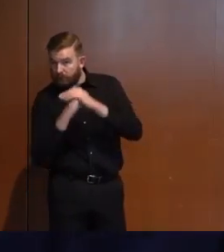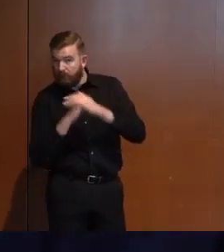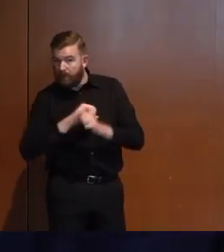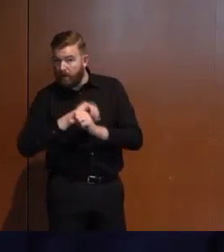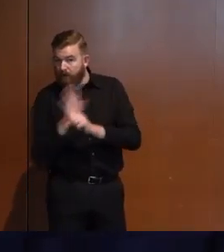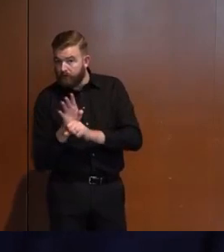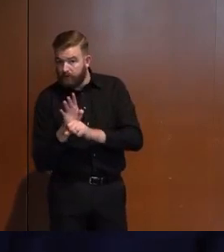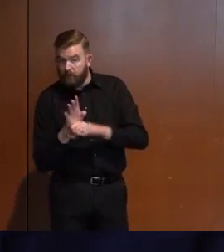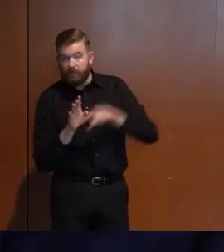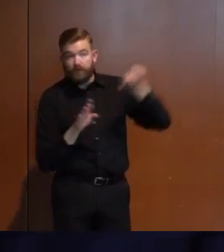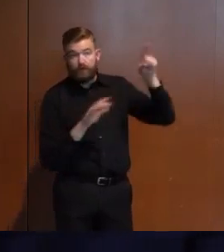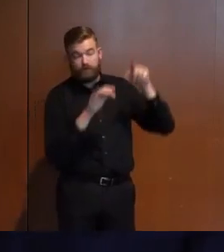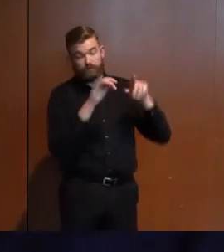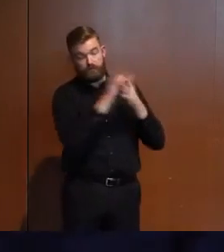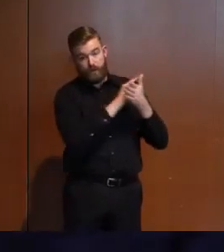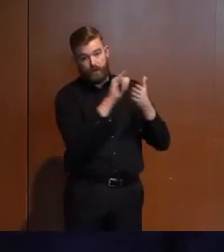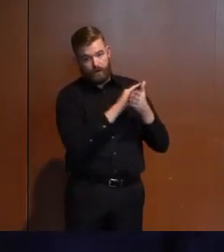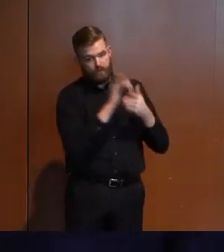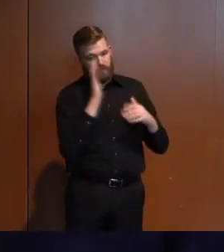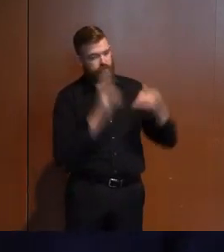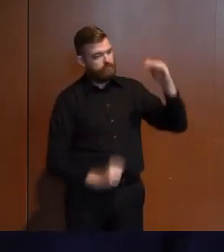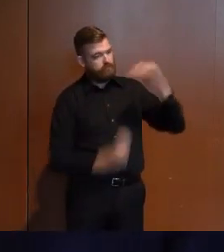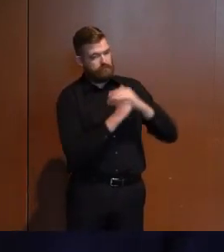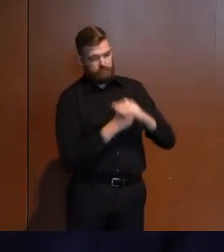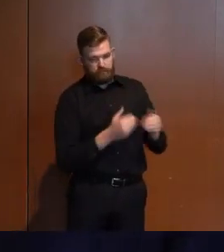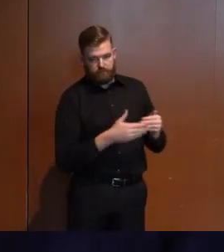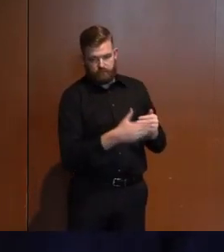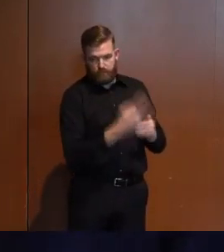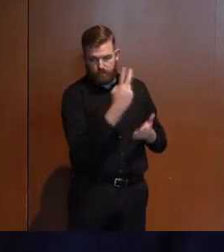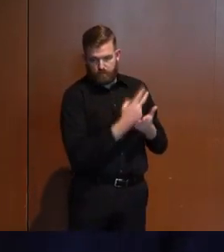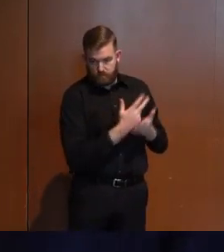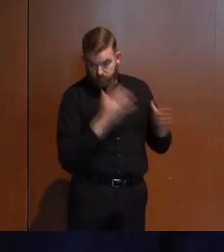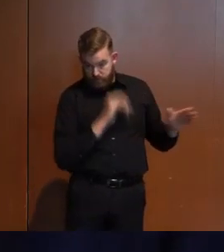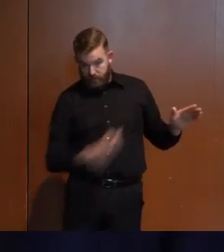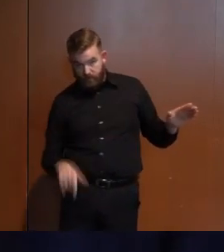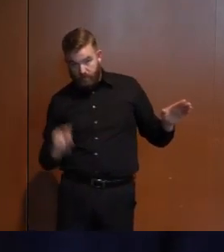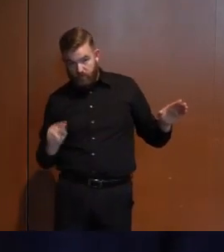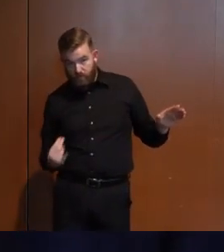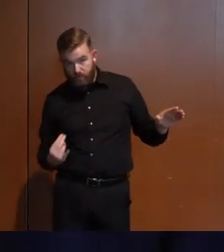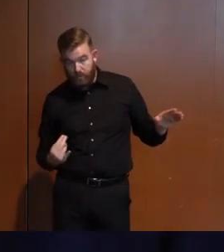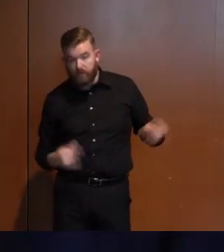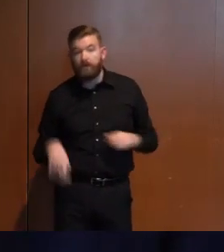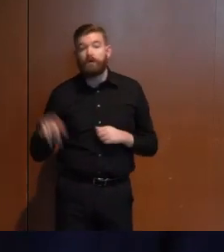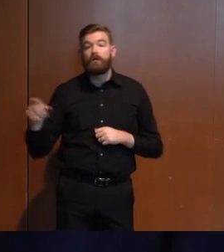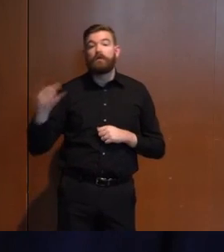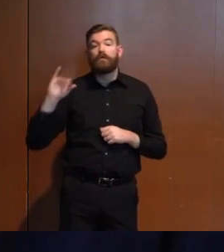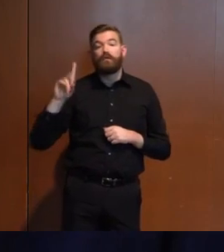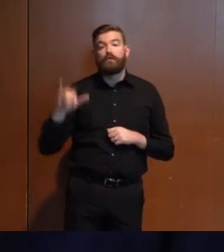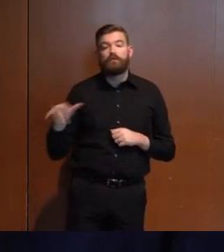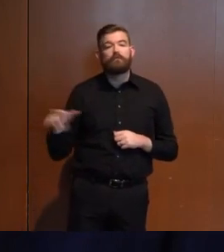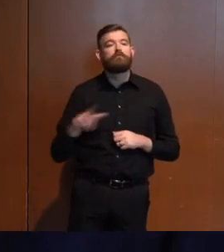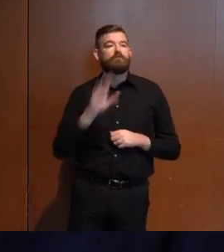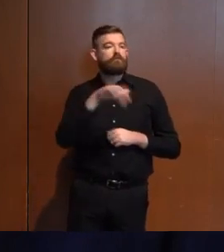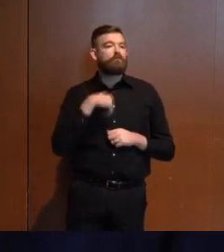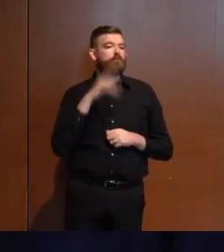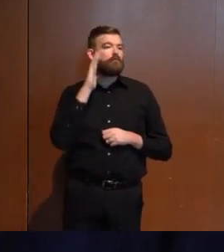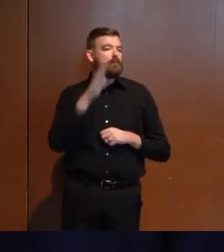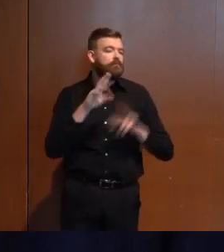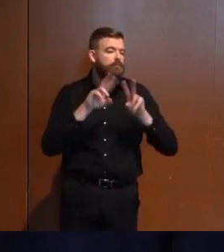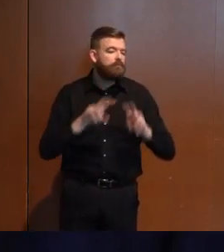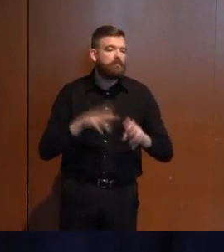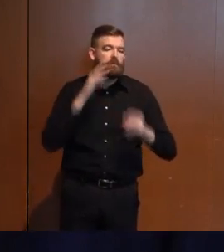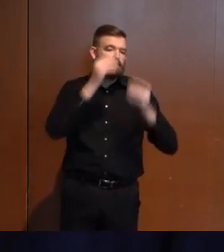monitoring, and we're looking at that right now. We'll have something for you fairly quickly on that. We've asked the hospitals and the